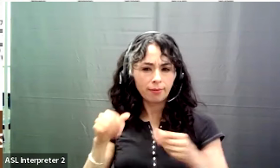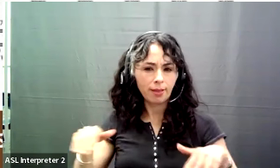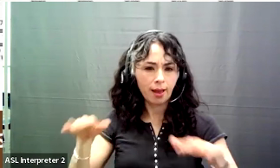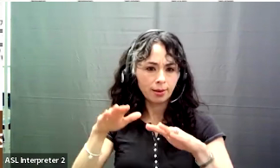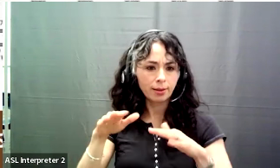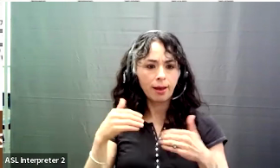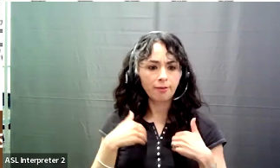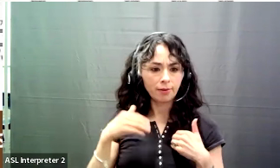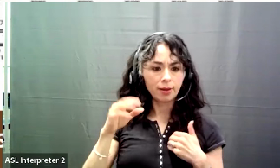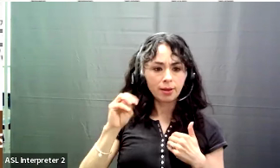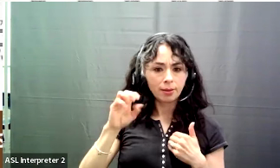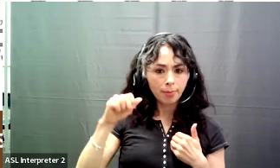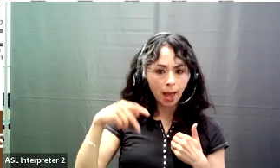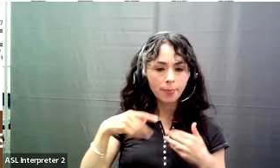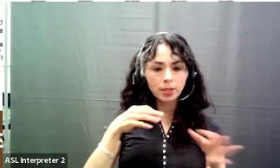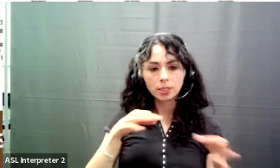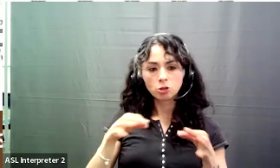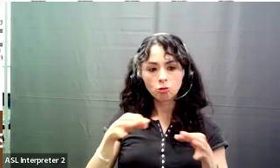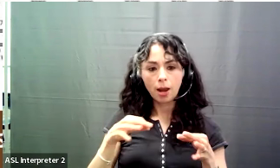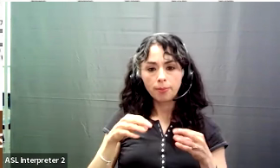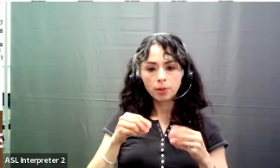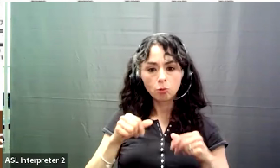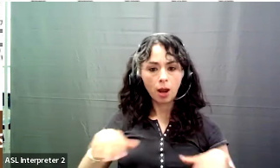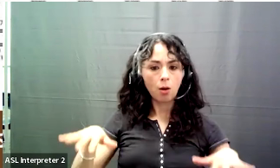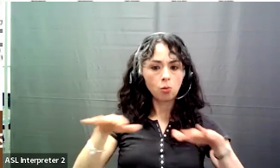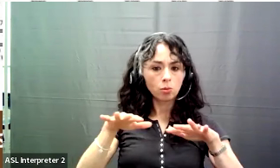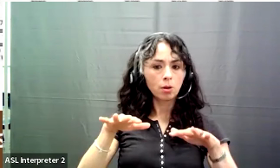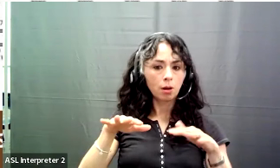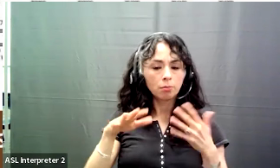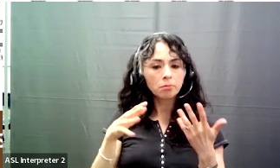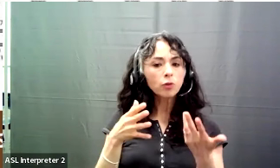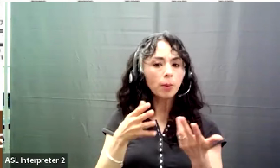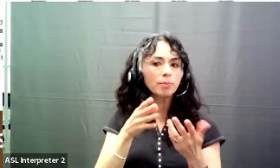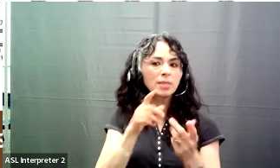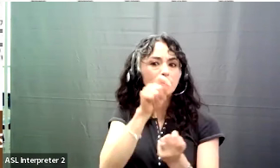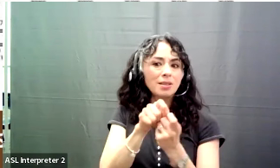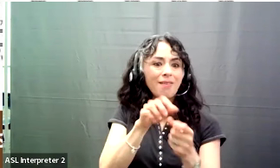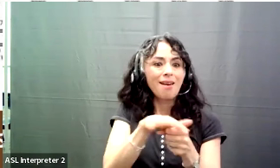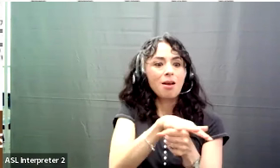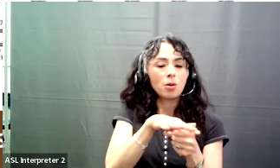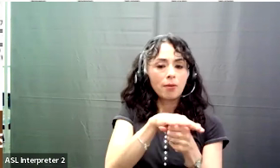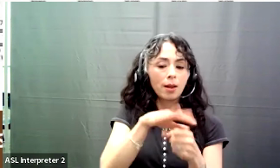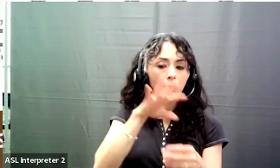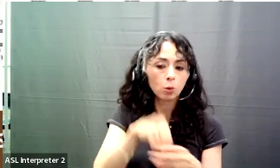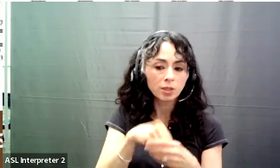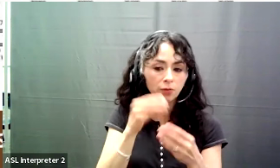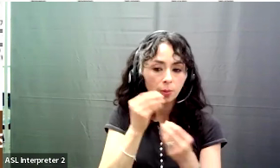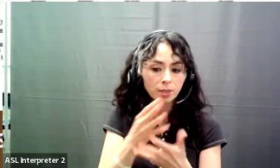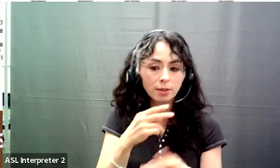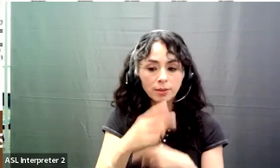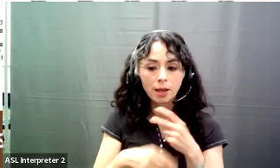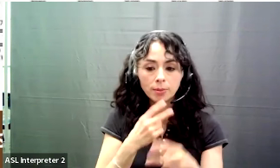soil survey is. It contents maps and describes soils in a defined area. It includes soil